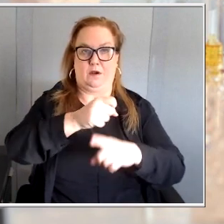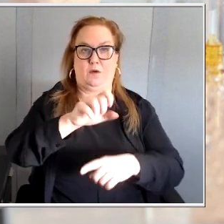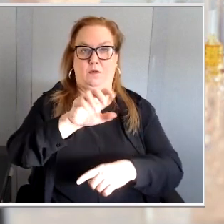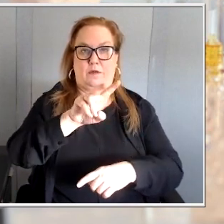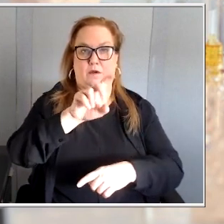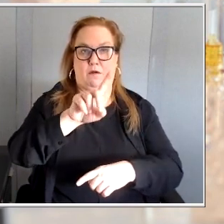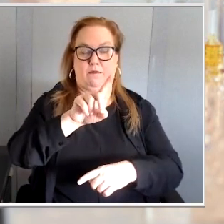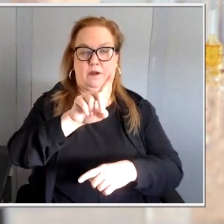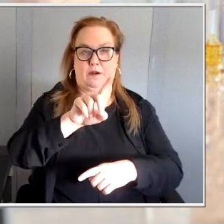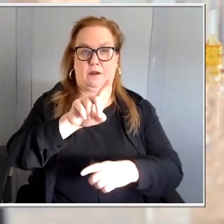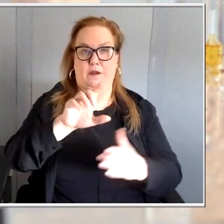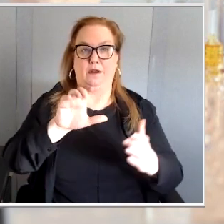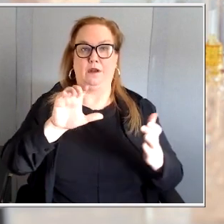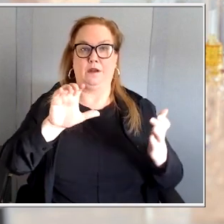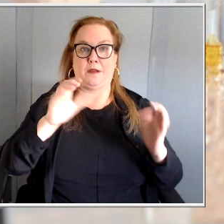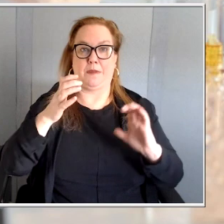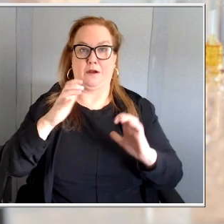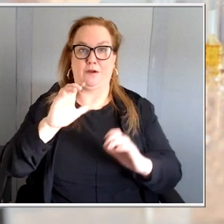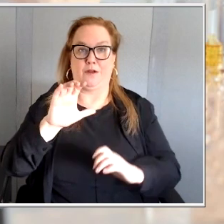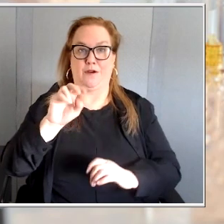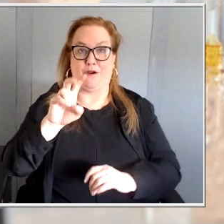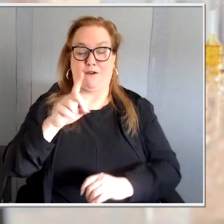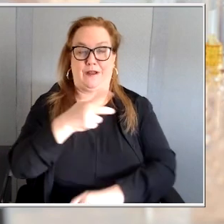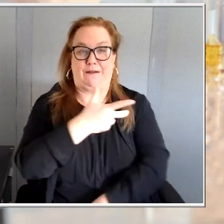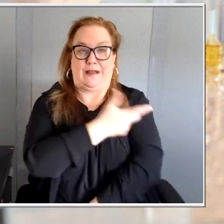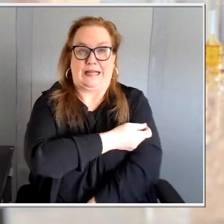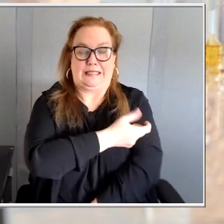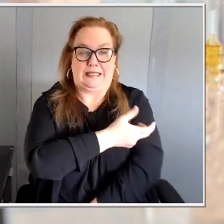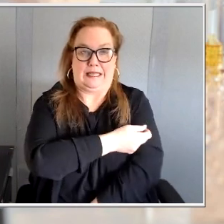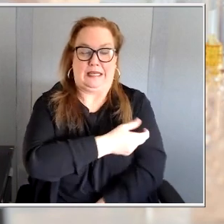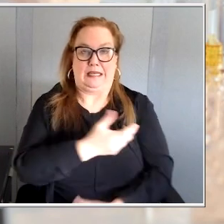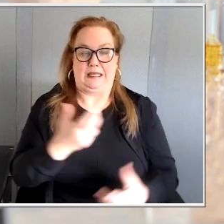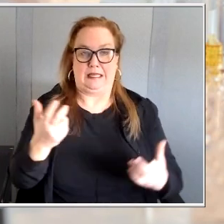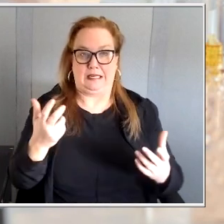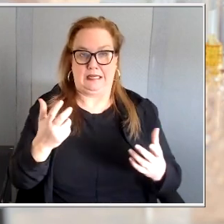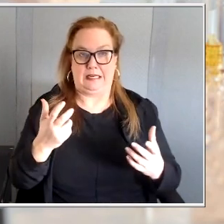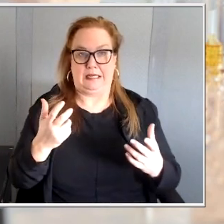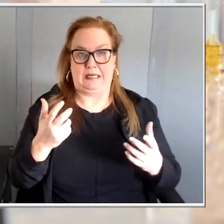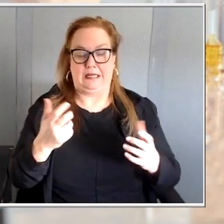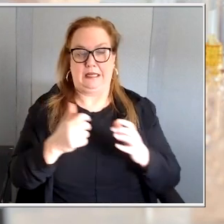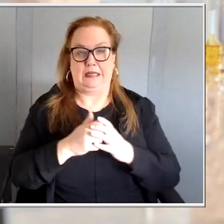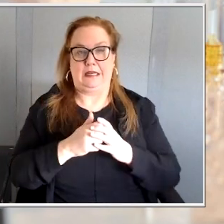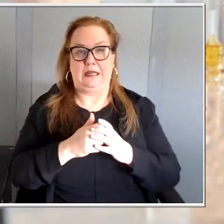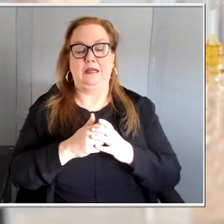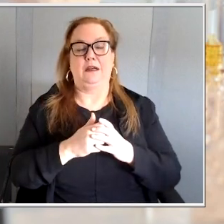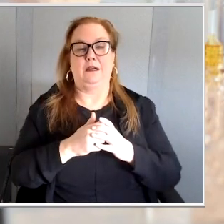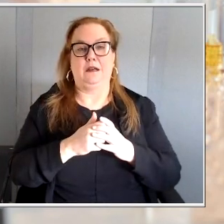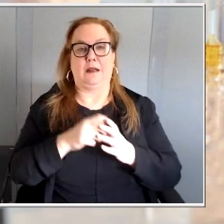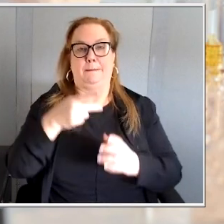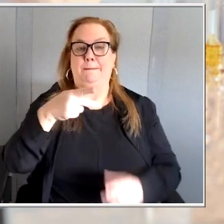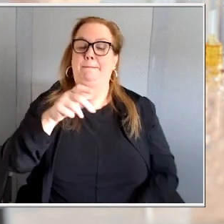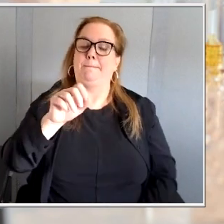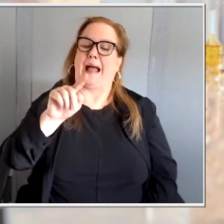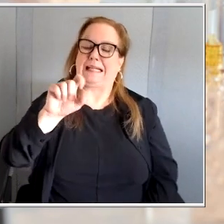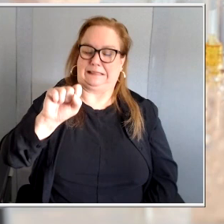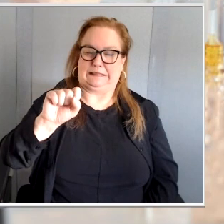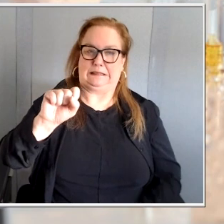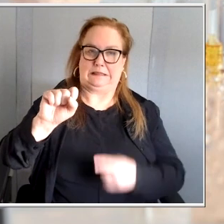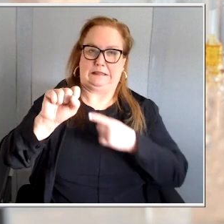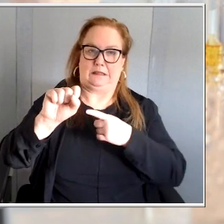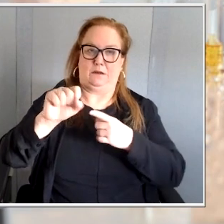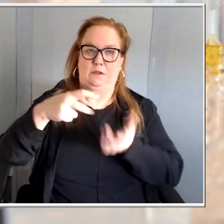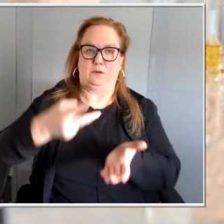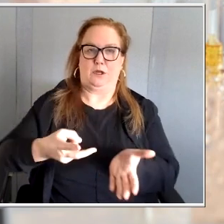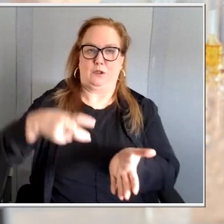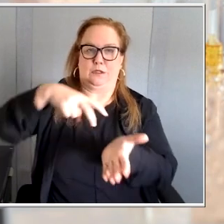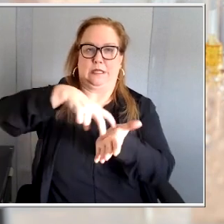getting the COVID vaccination. Postural orthostatic tachycardia syndrome, known as POTS, and that's when you stand up, your